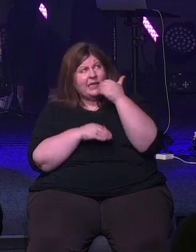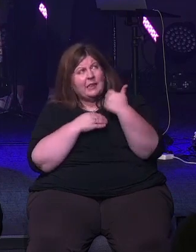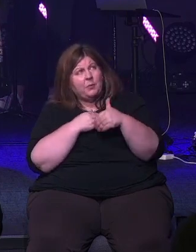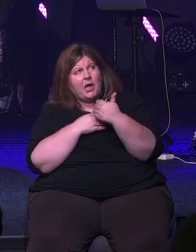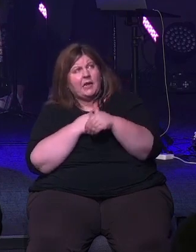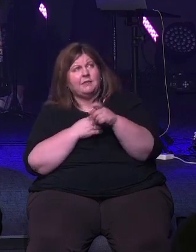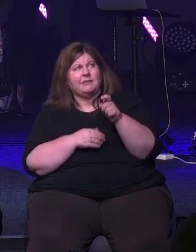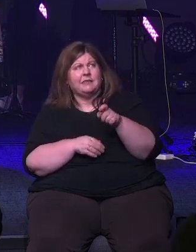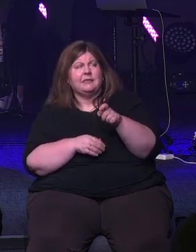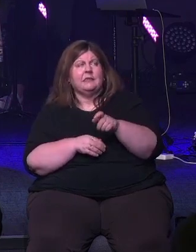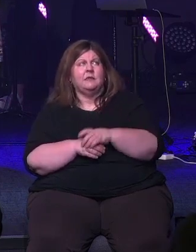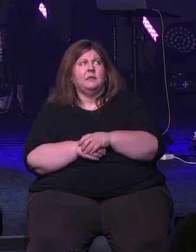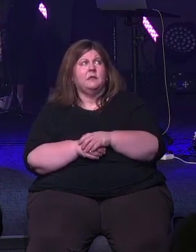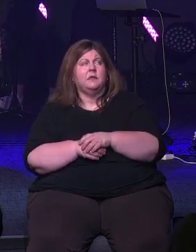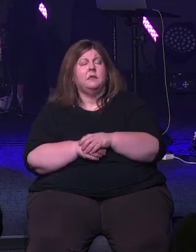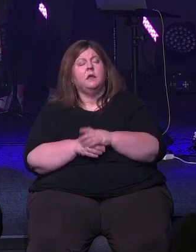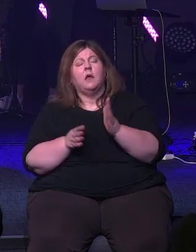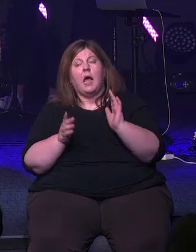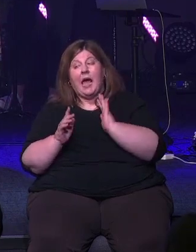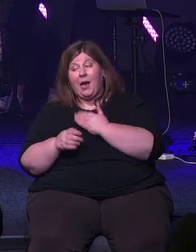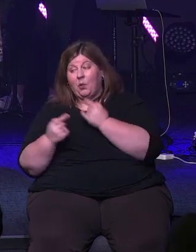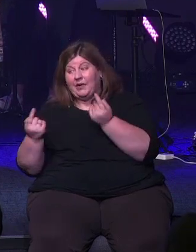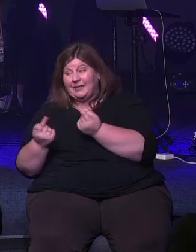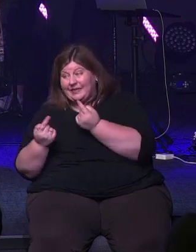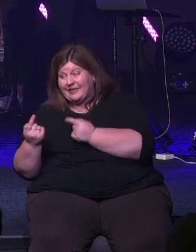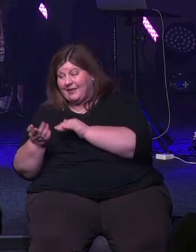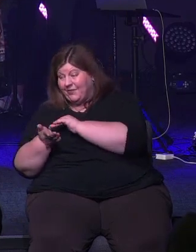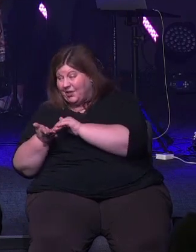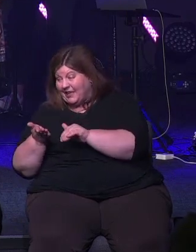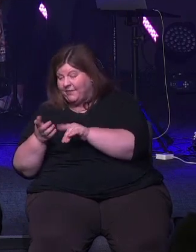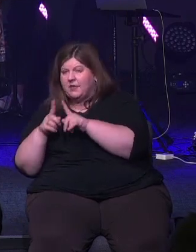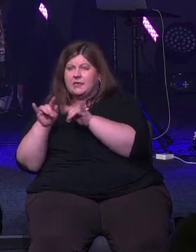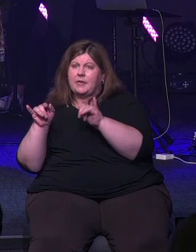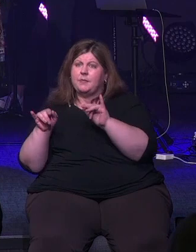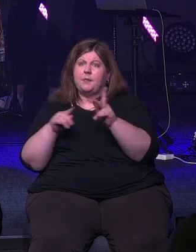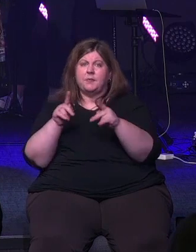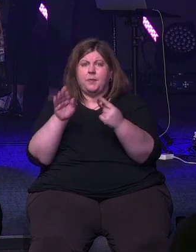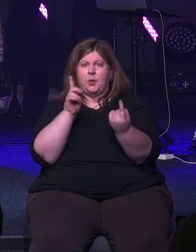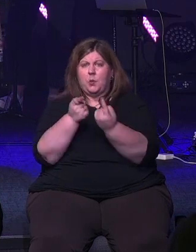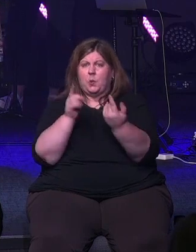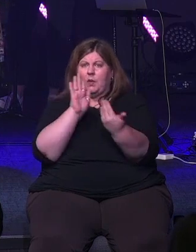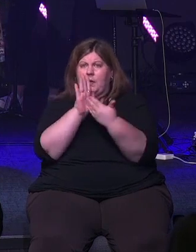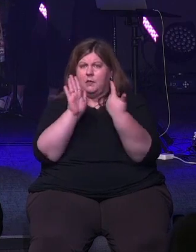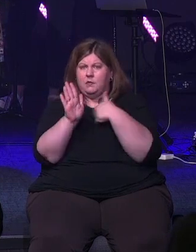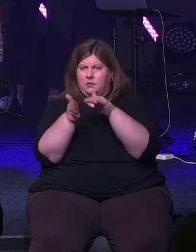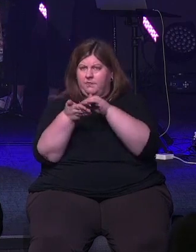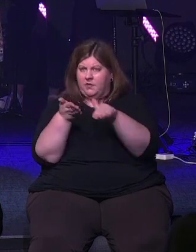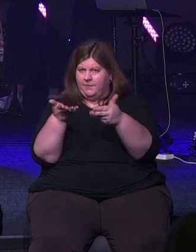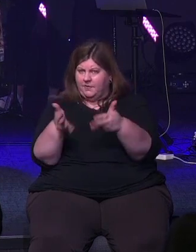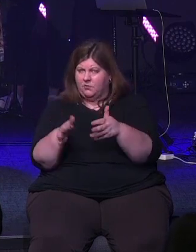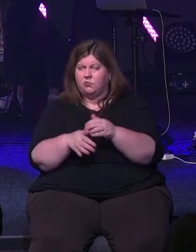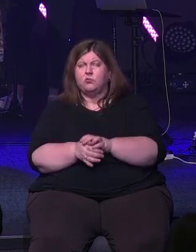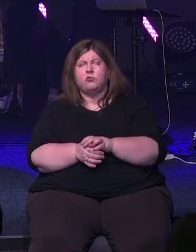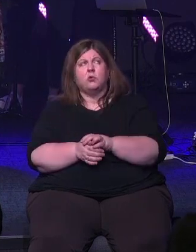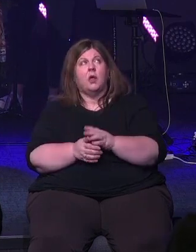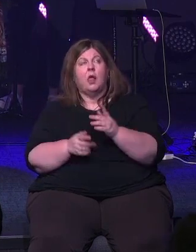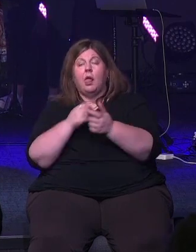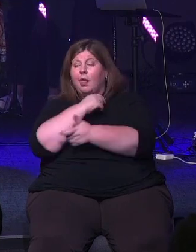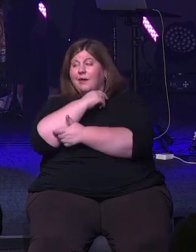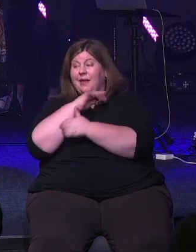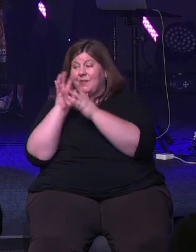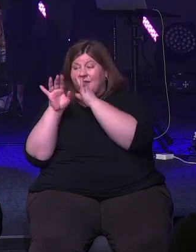bread. Forgive us our debts as we also have forgiven our debtors. And lead us not into